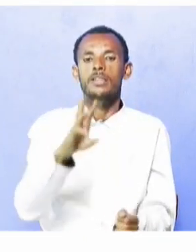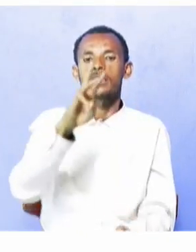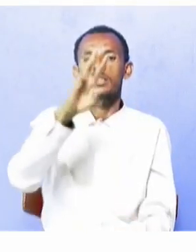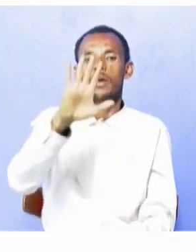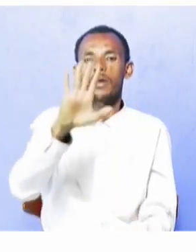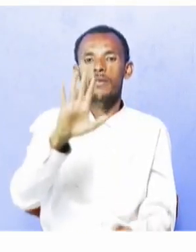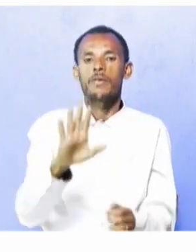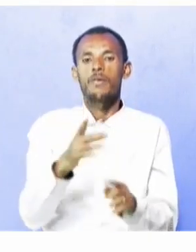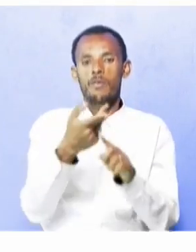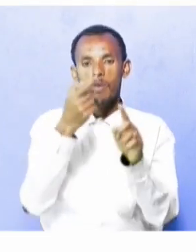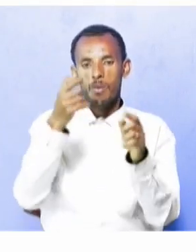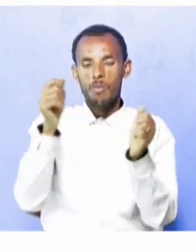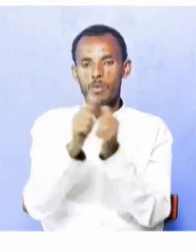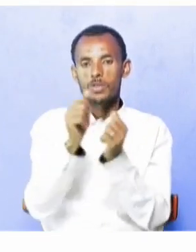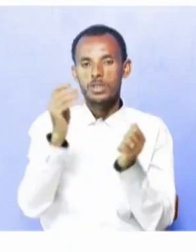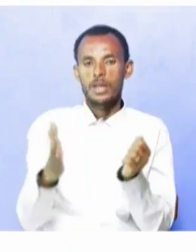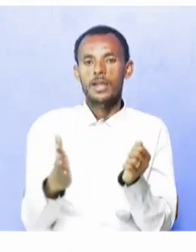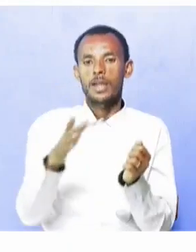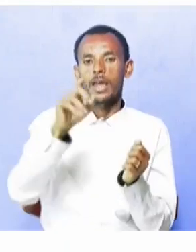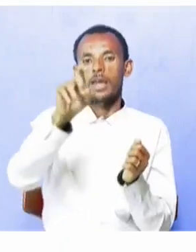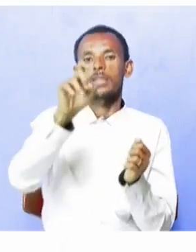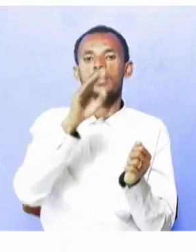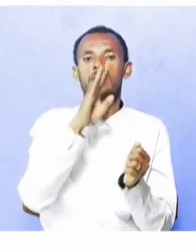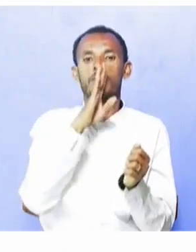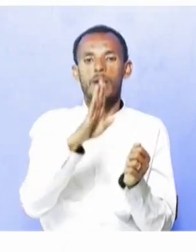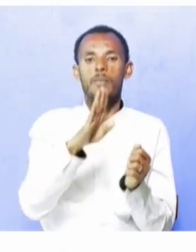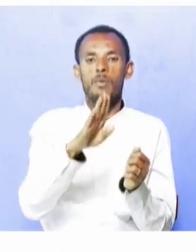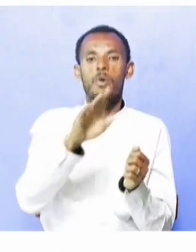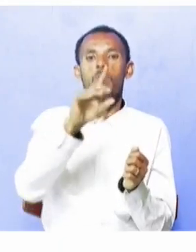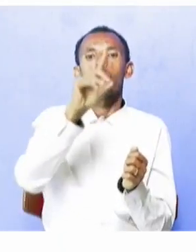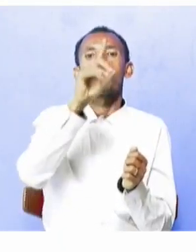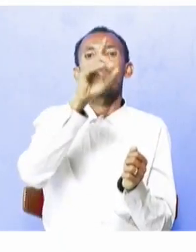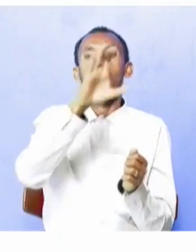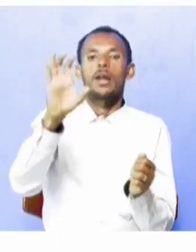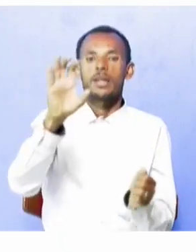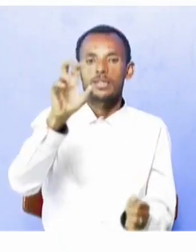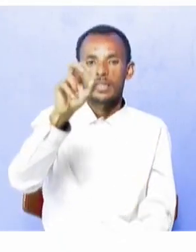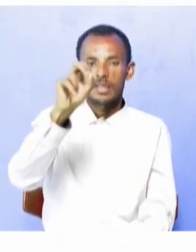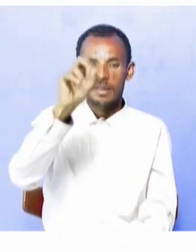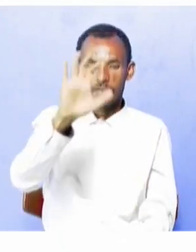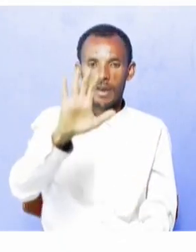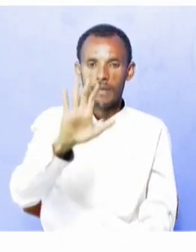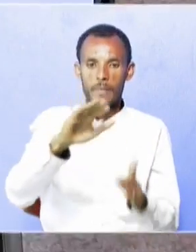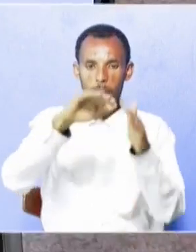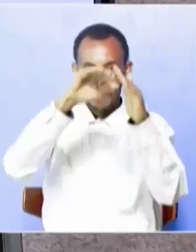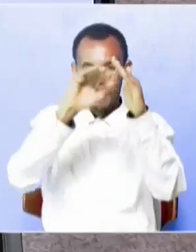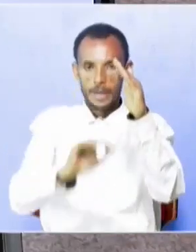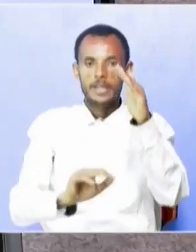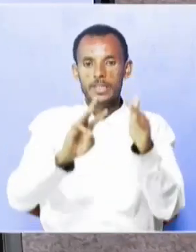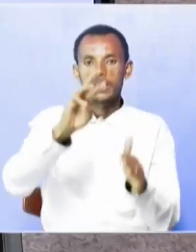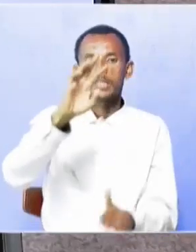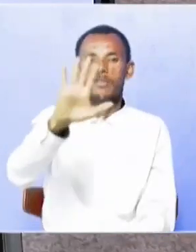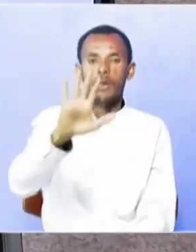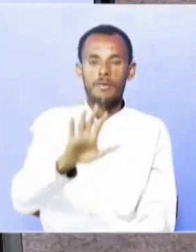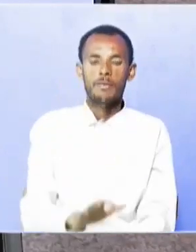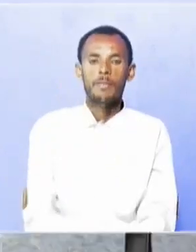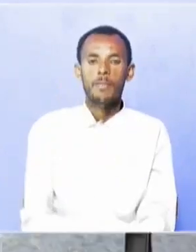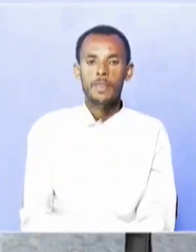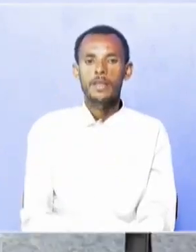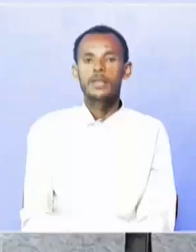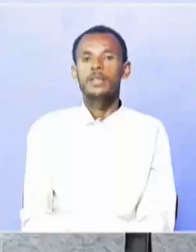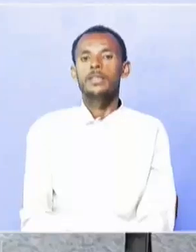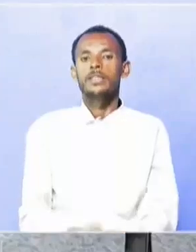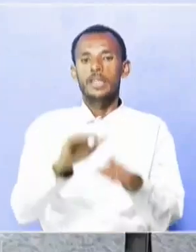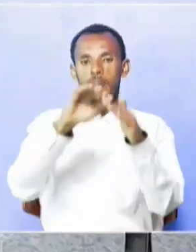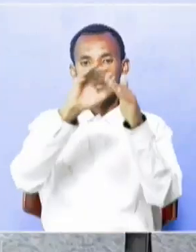65 from both sides. Then x becomes 135 degree minus 65 degree. Okay, the